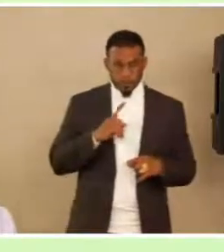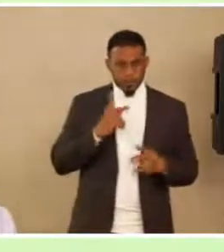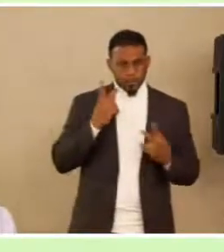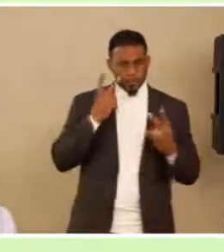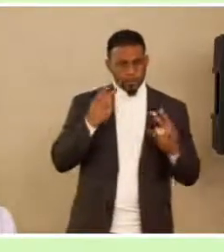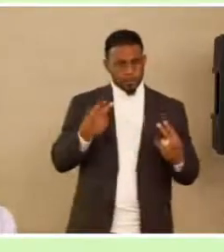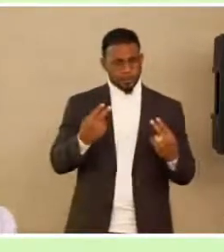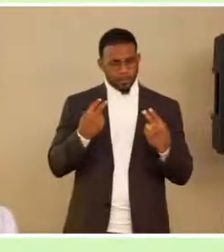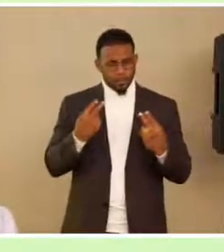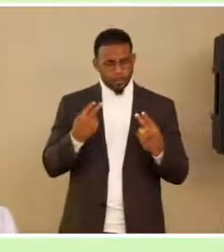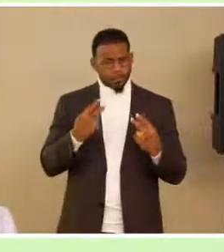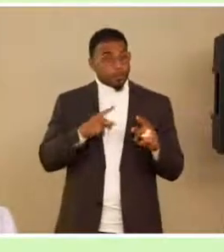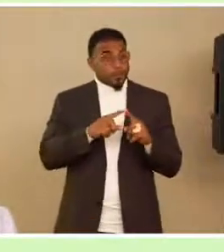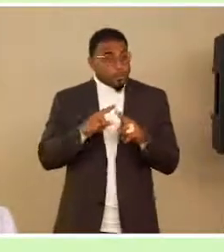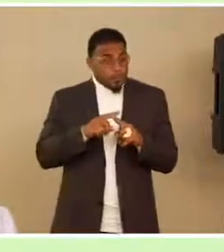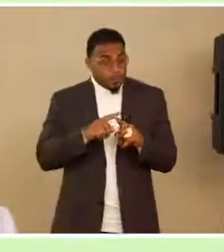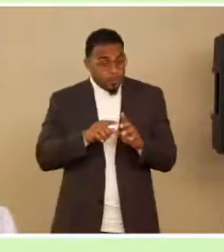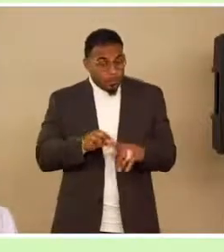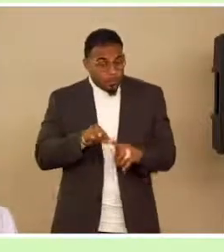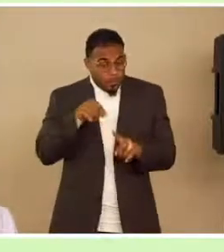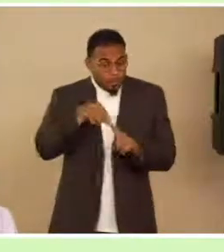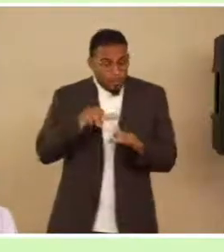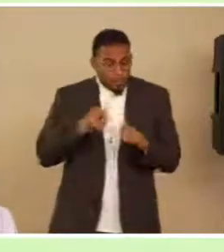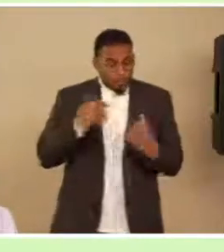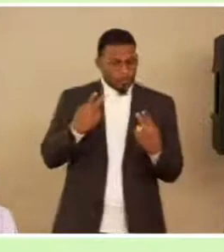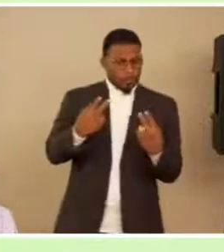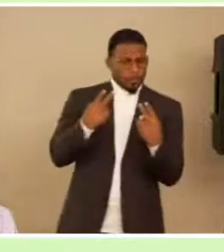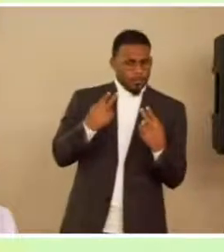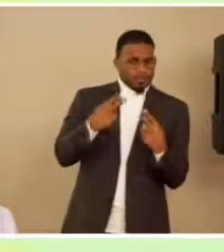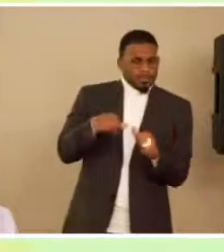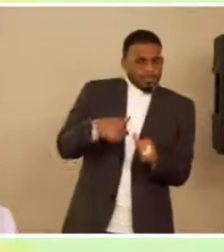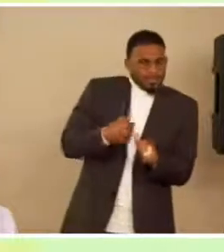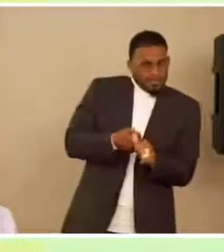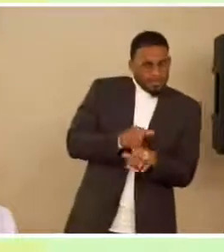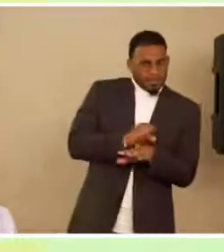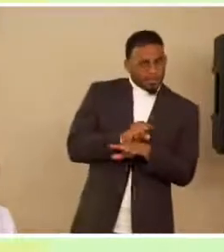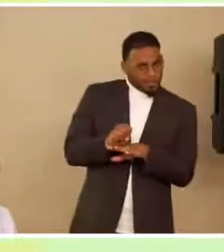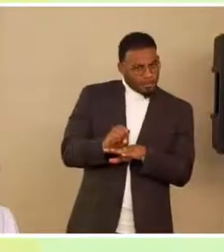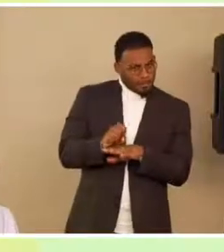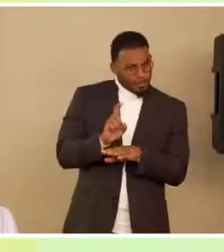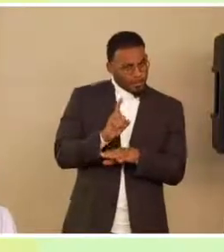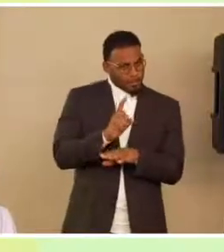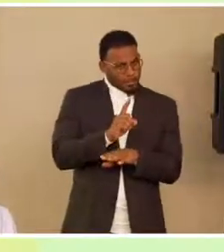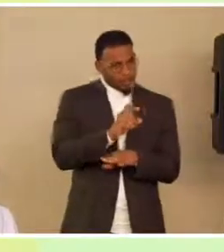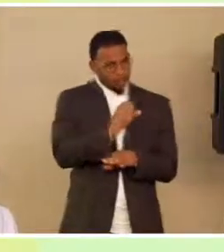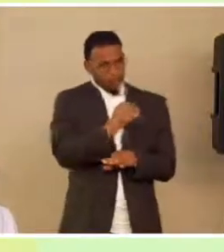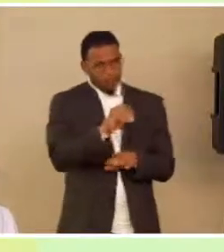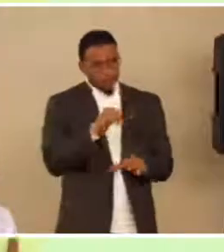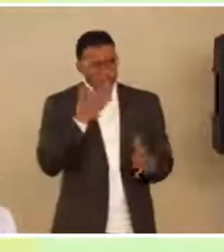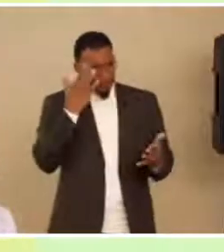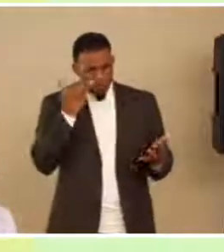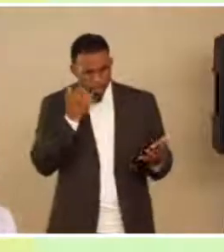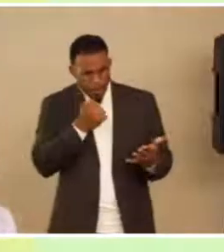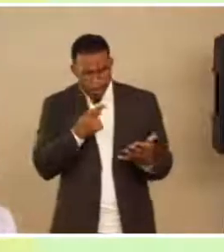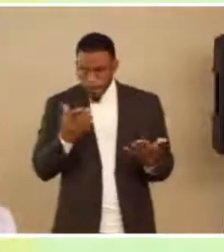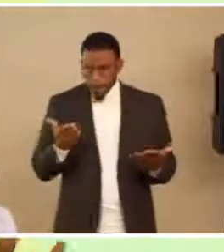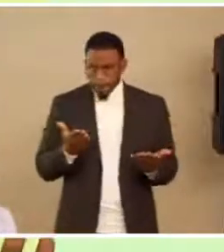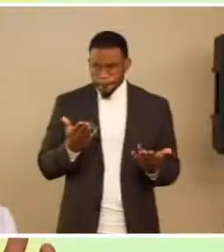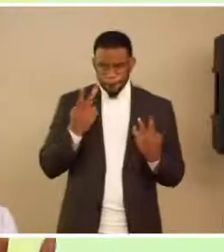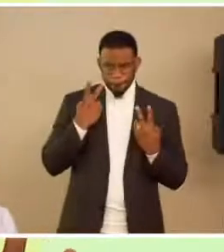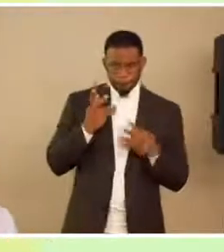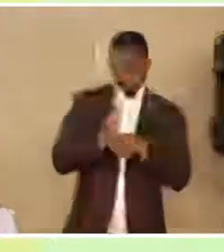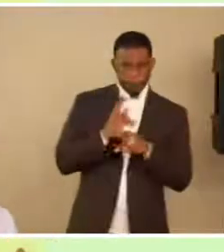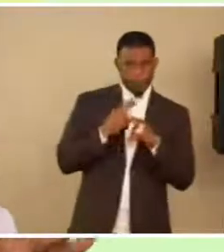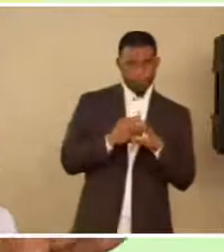are seen, but also in particular the way in which we're seen behind the scenes. Mm-hmm. So I don't know if anyone in here has